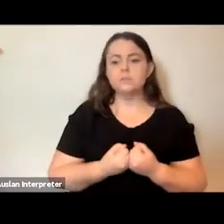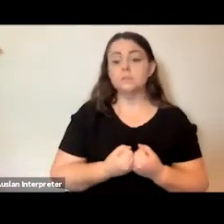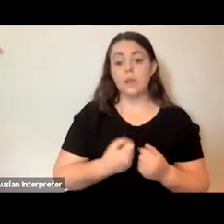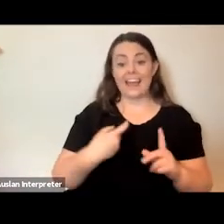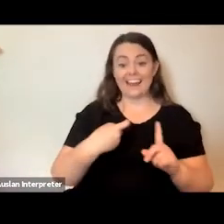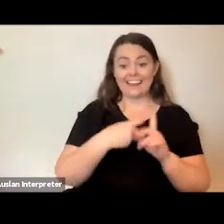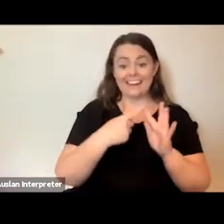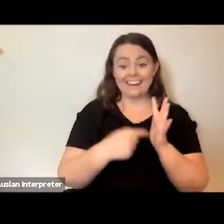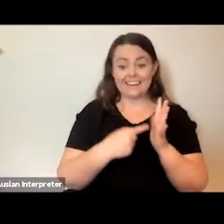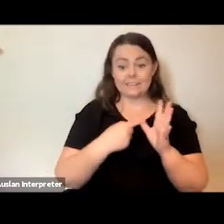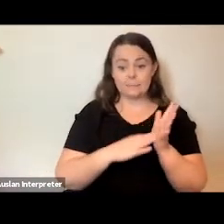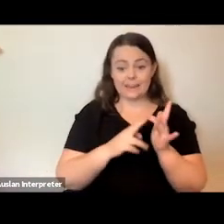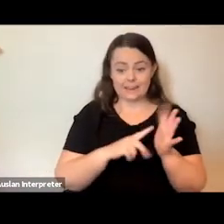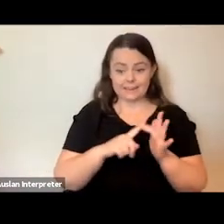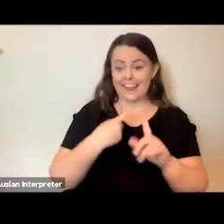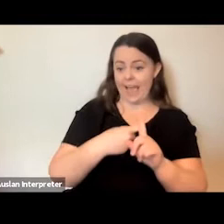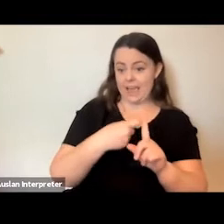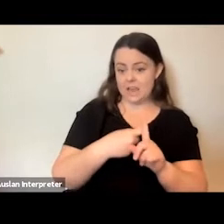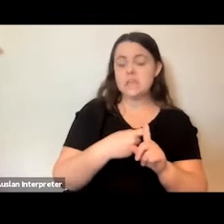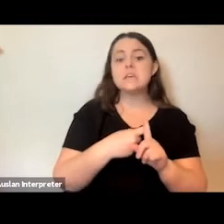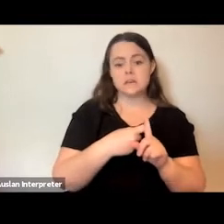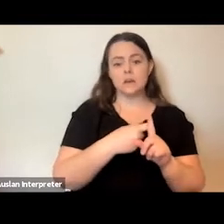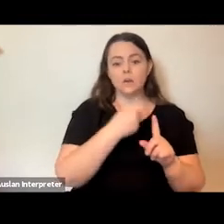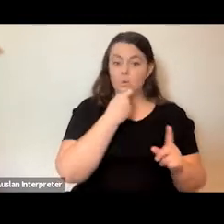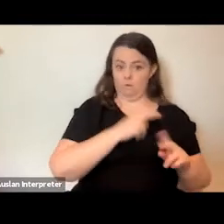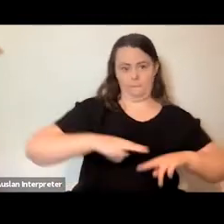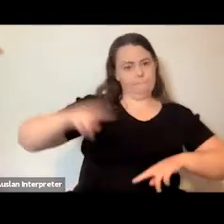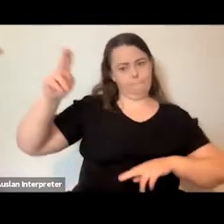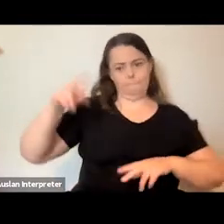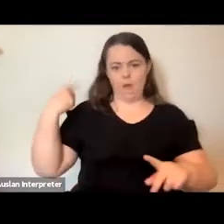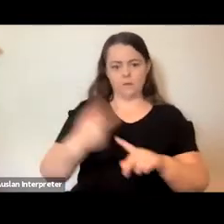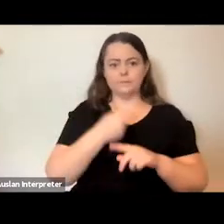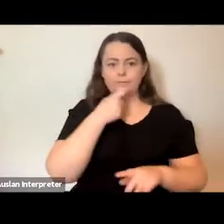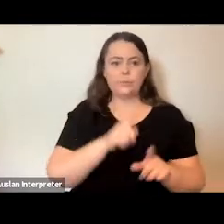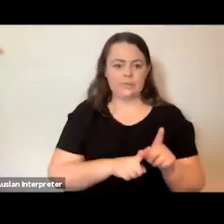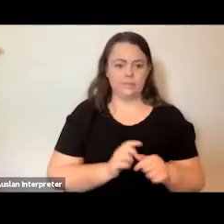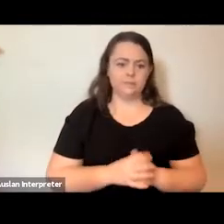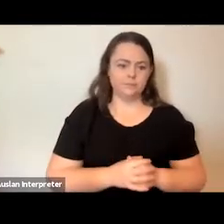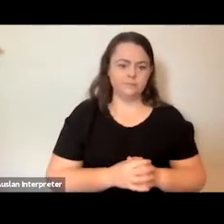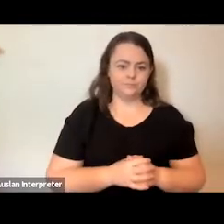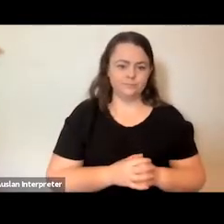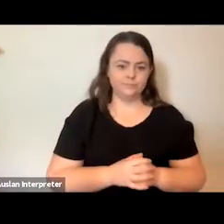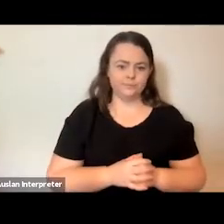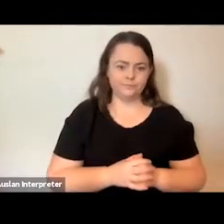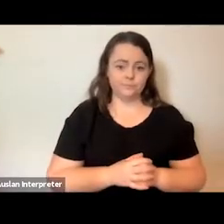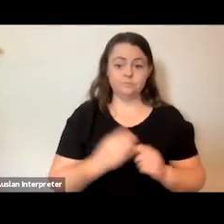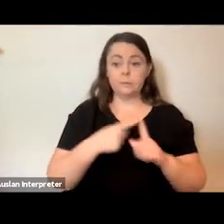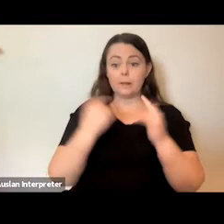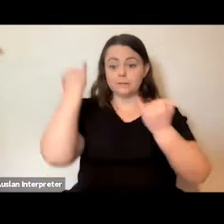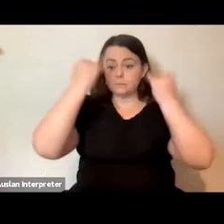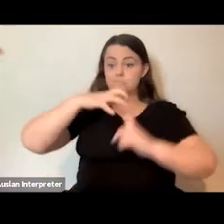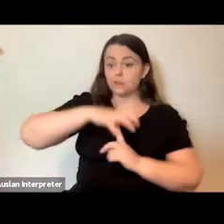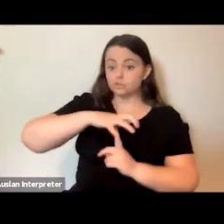of jurisdictional variation in ketamine use. We also saw this kind of increase in hallucinogenic mushrooms,